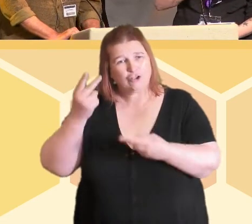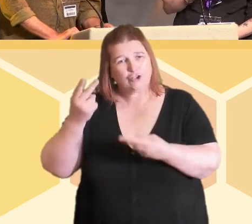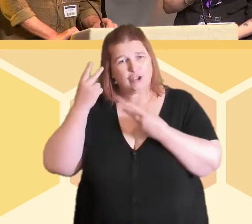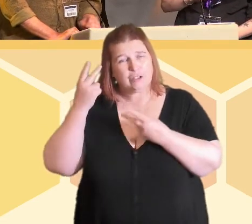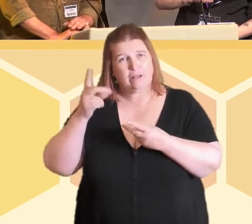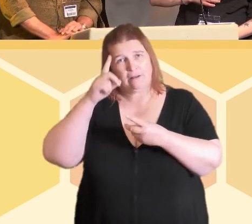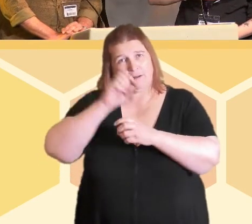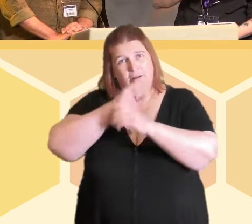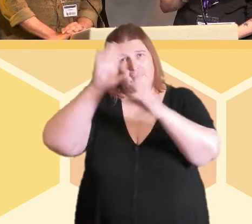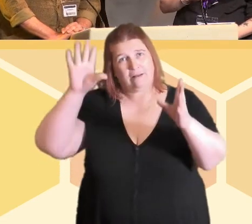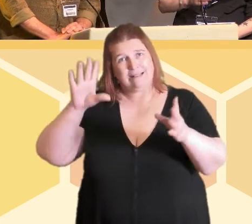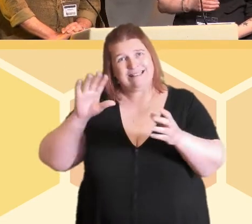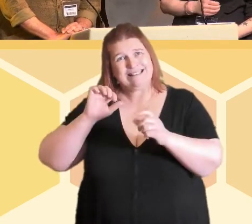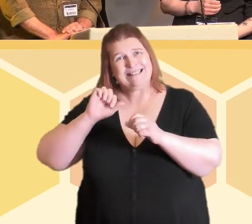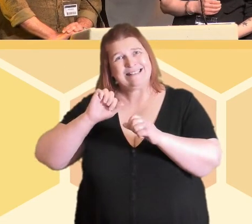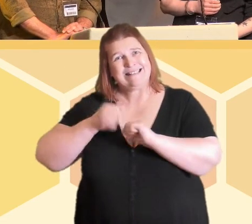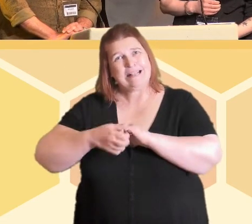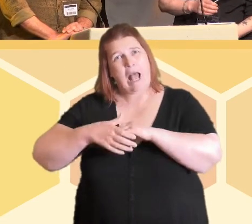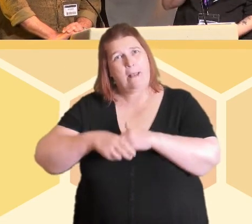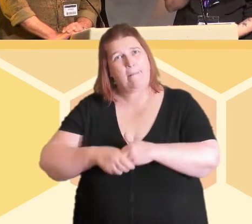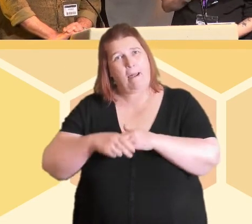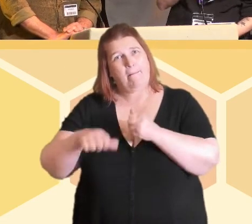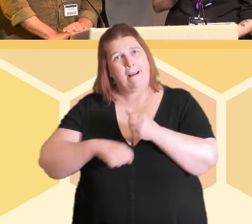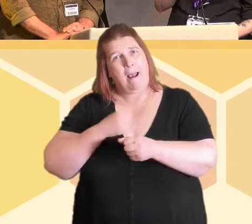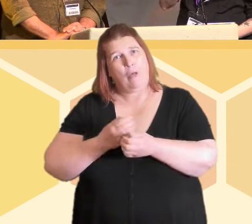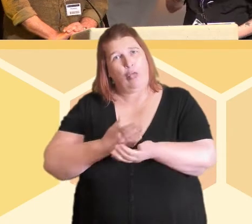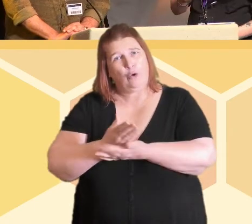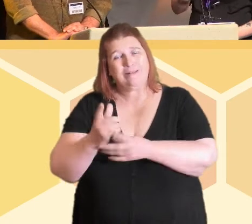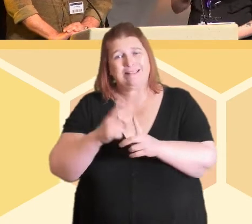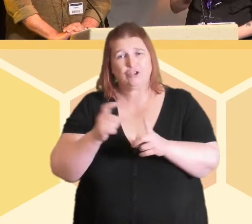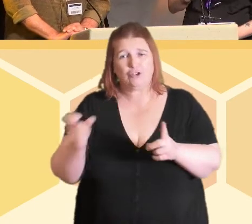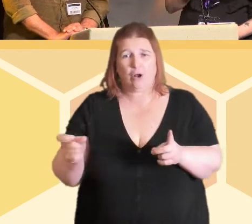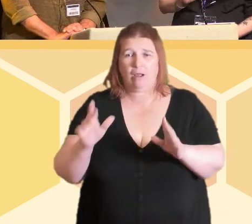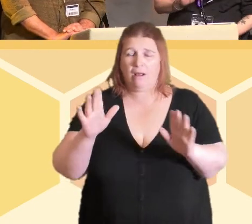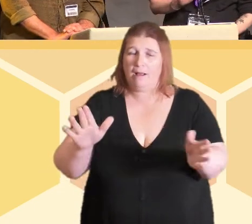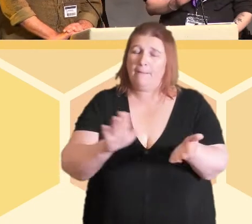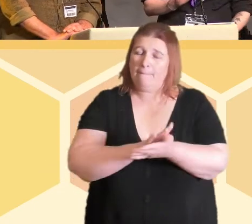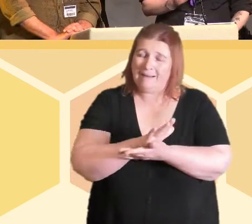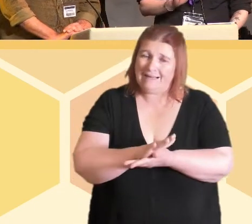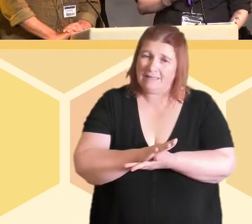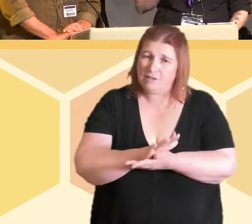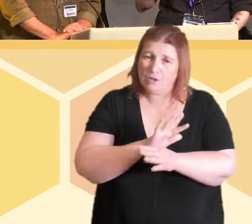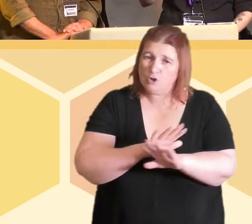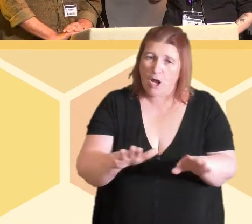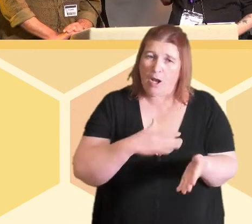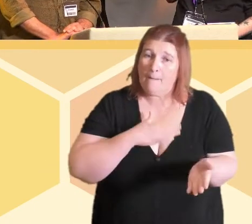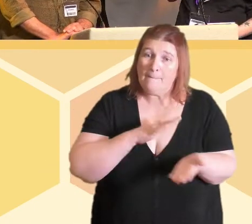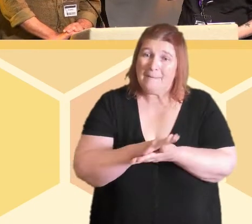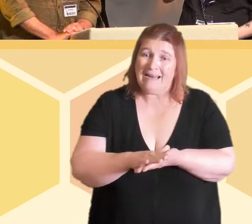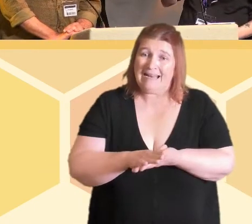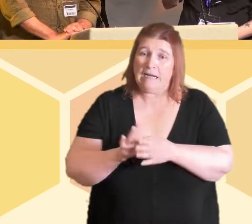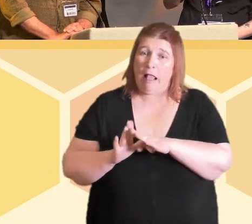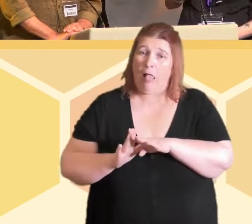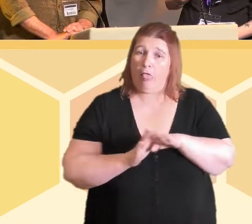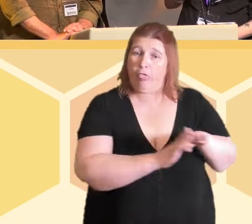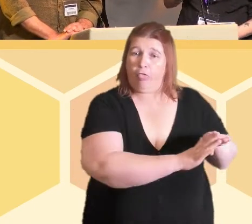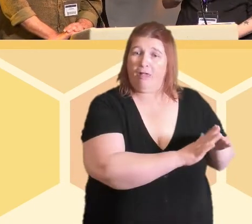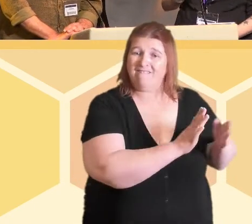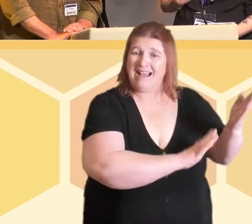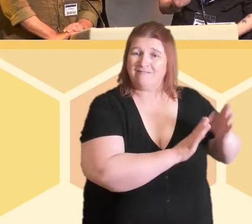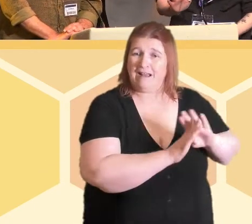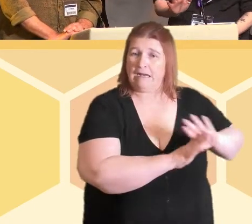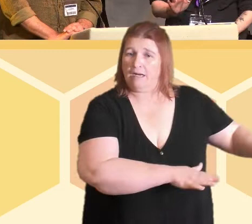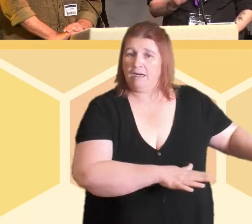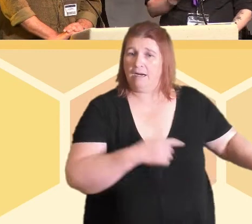implications of discipleship in a digital world. Now, please don't misunderstand us. We don't want to set up online world